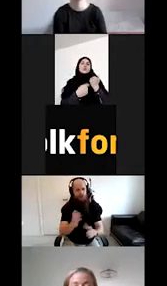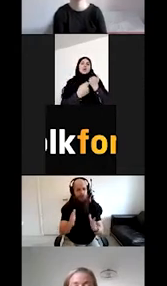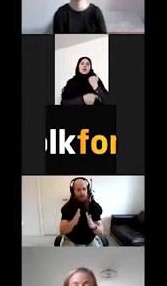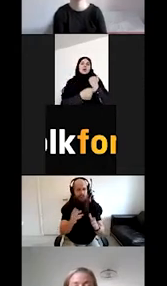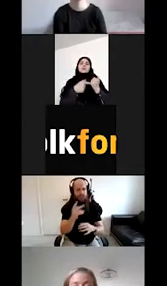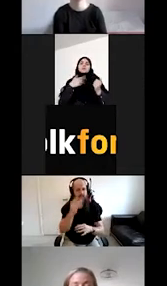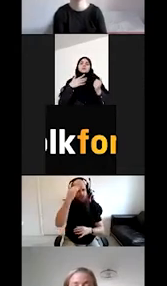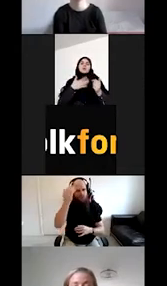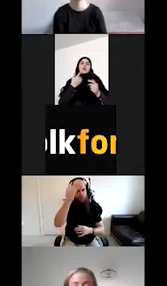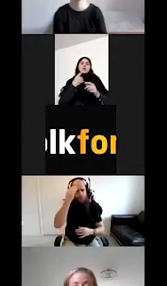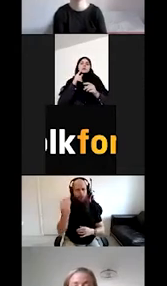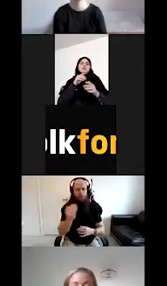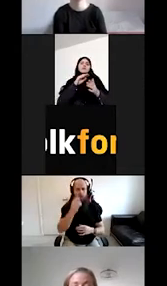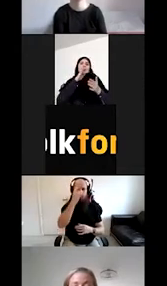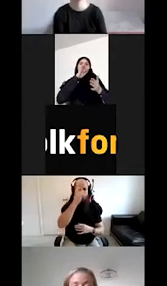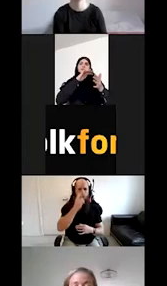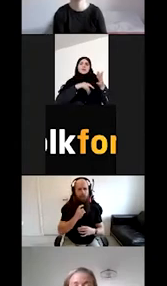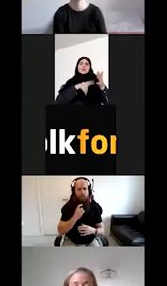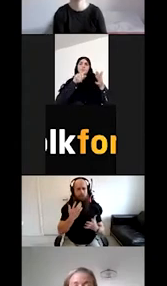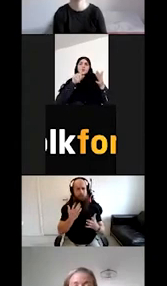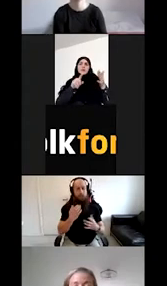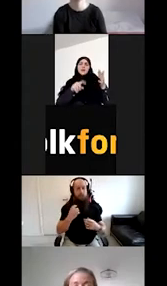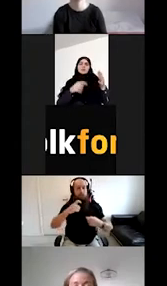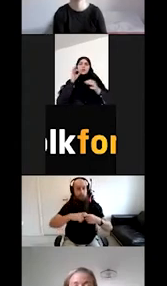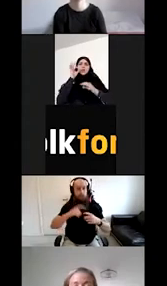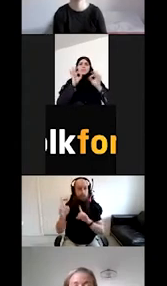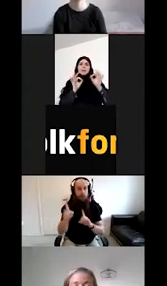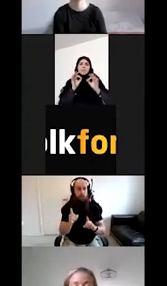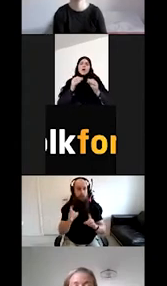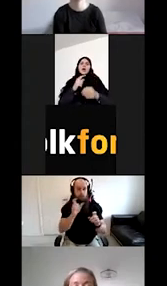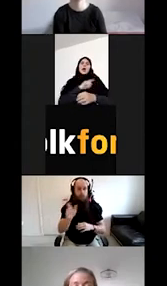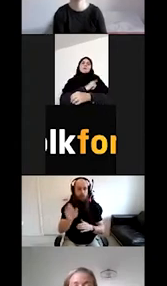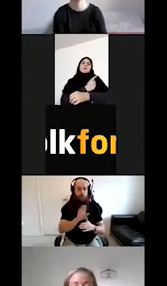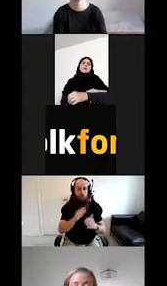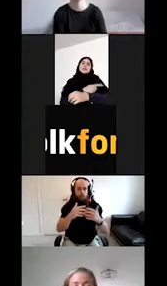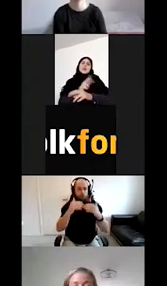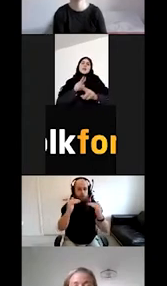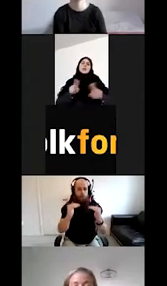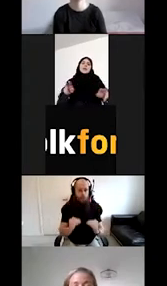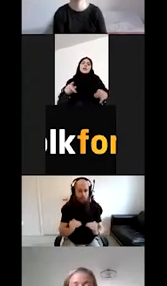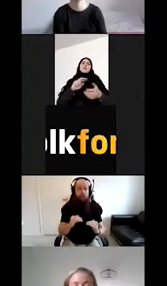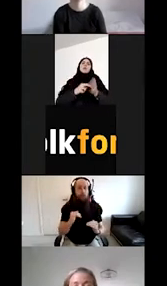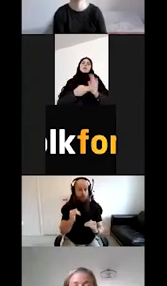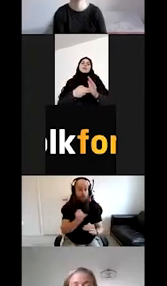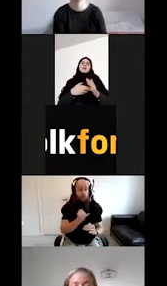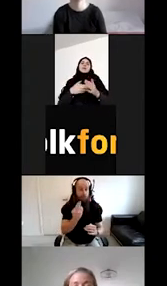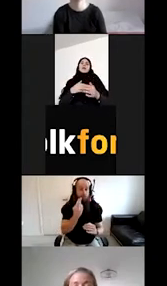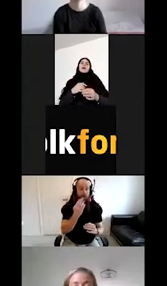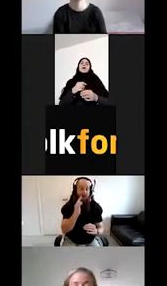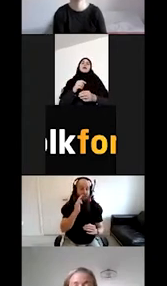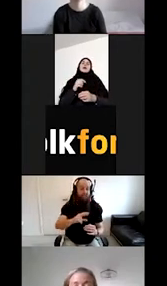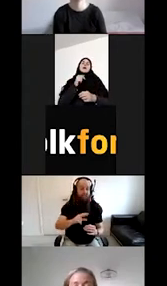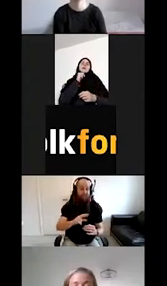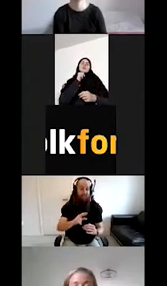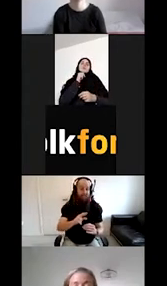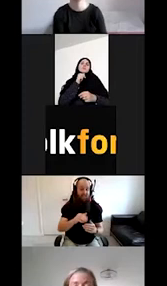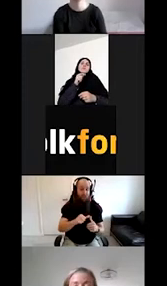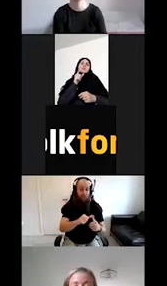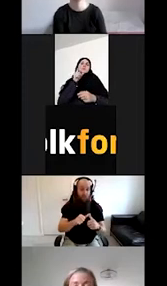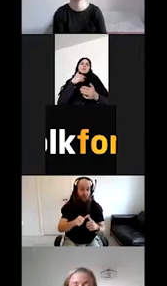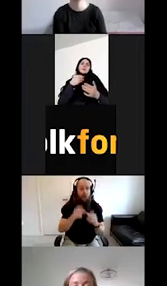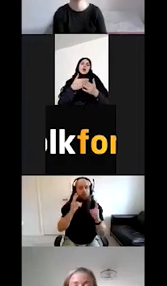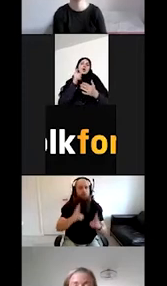strategies on the inclusion of persons with disabilities among key UN agencies, but also other relevant international